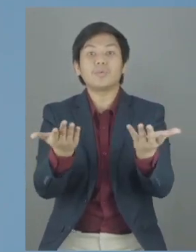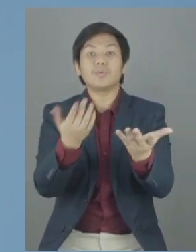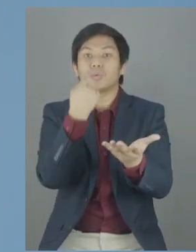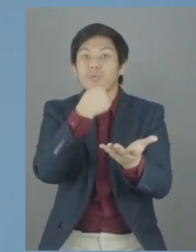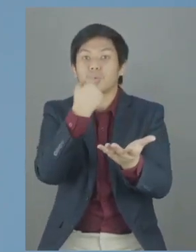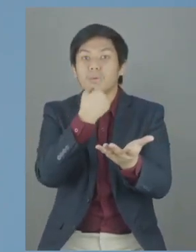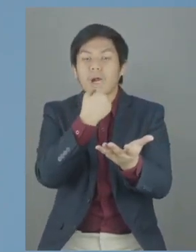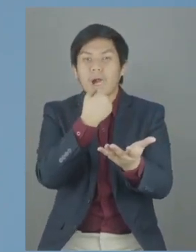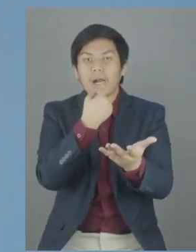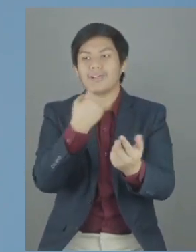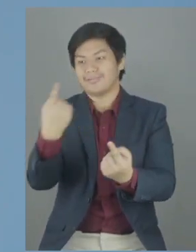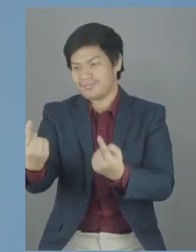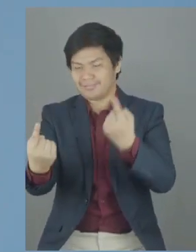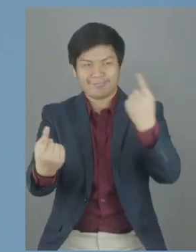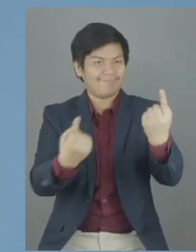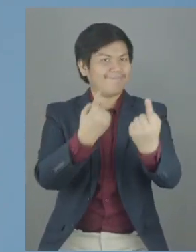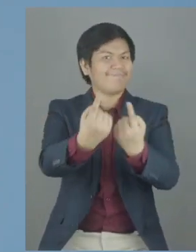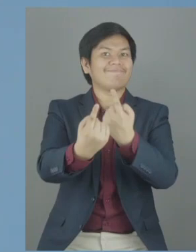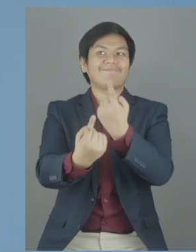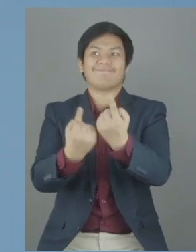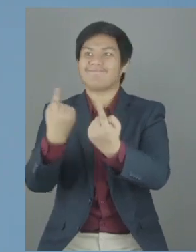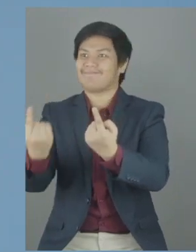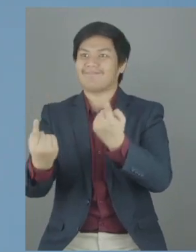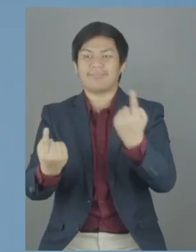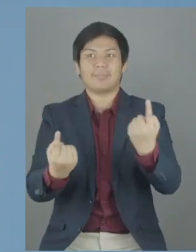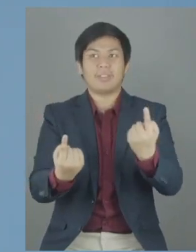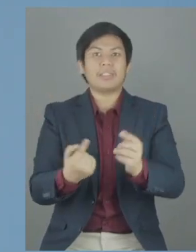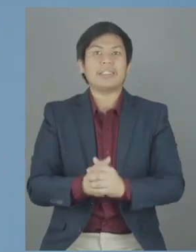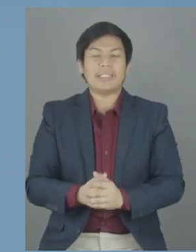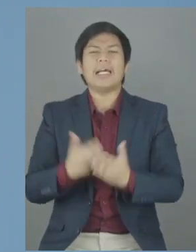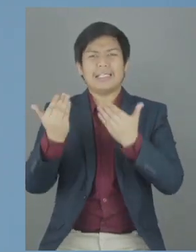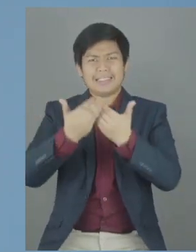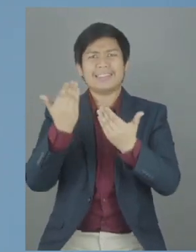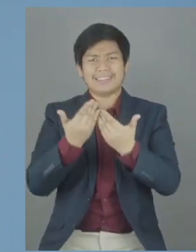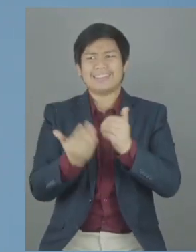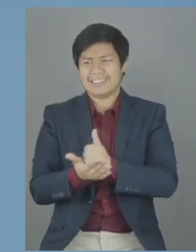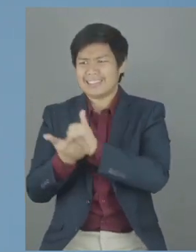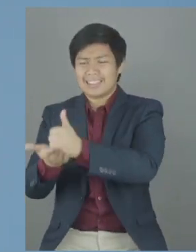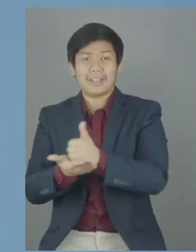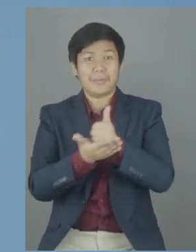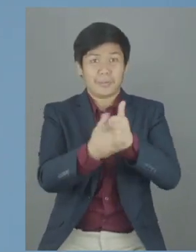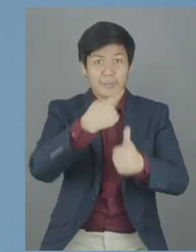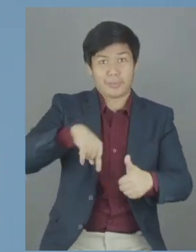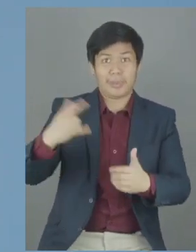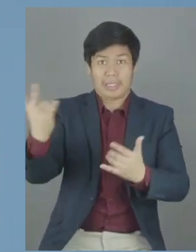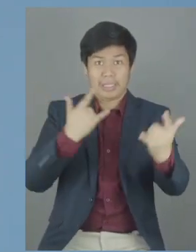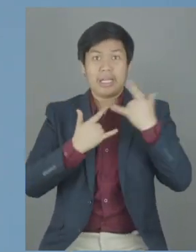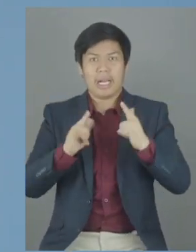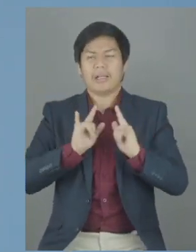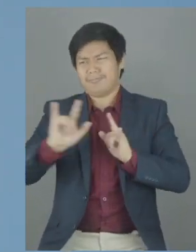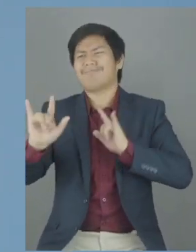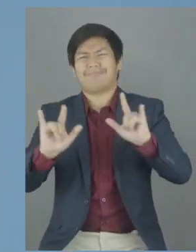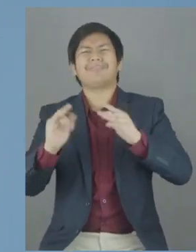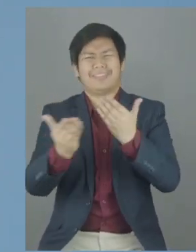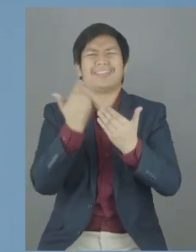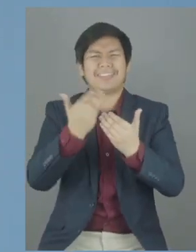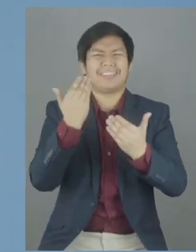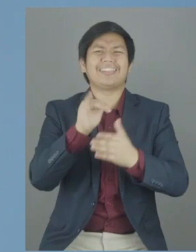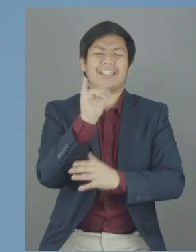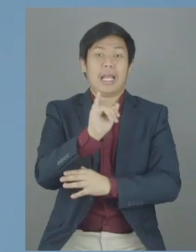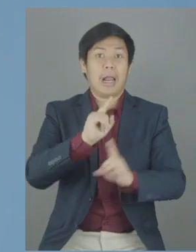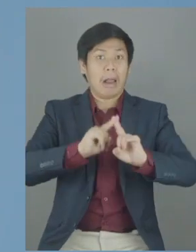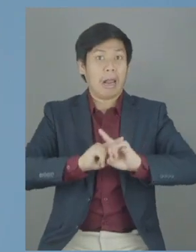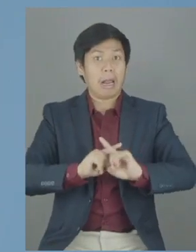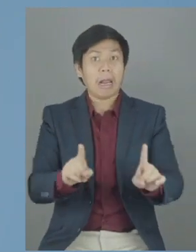one another. Because it's easy to be hospitable to people who you like and you love. But